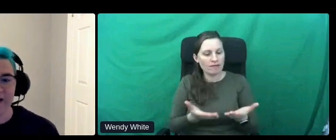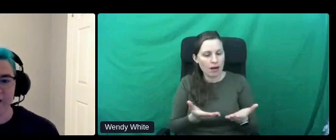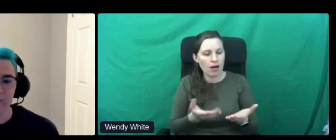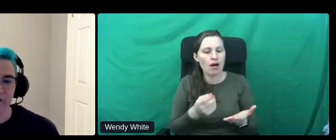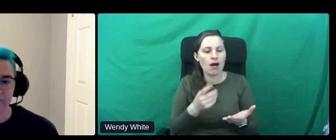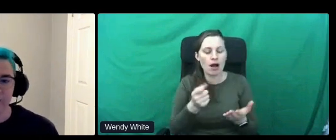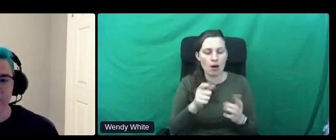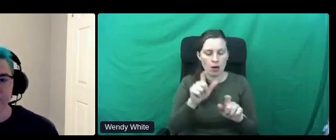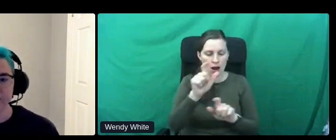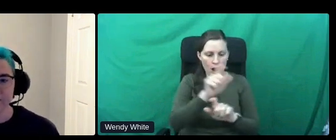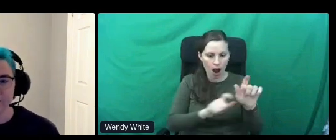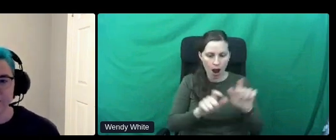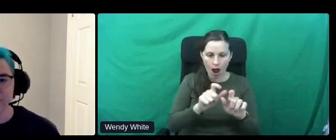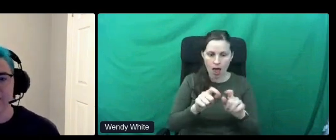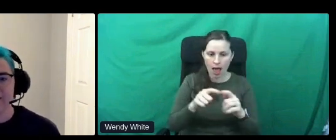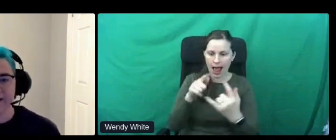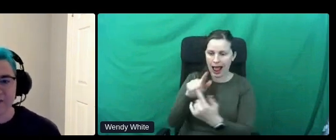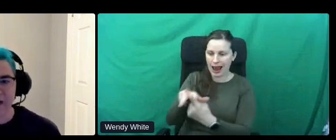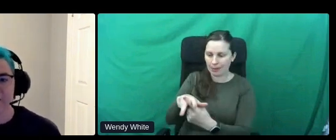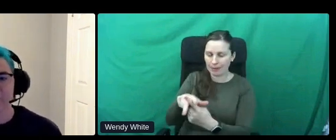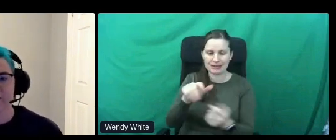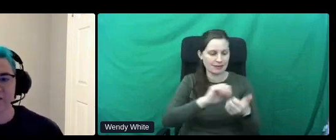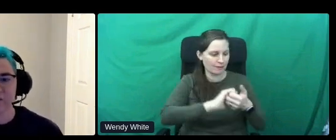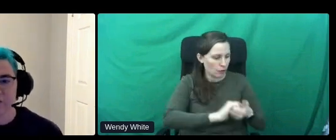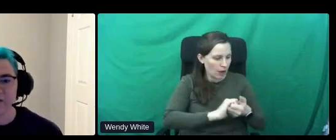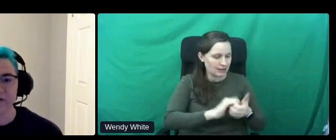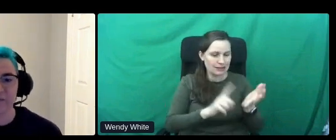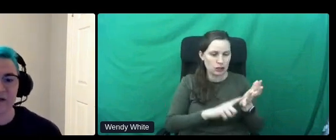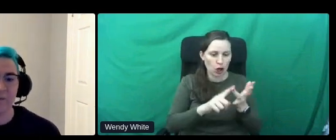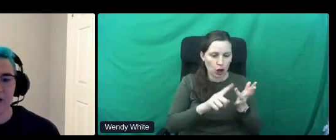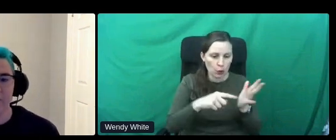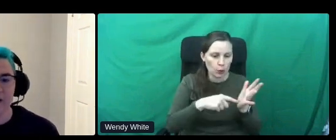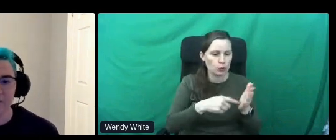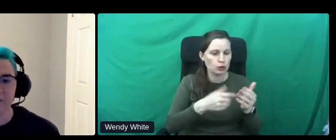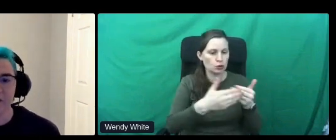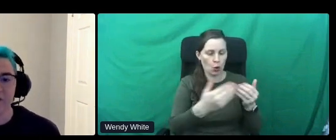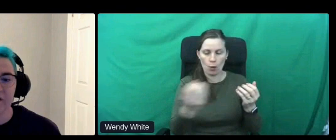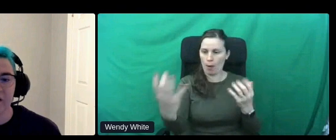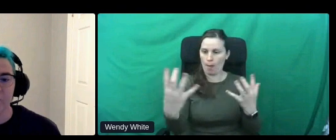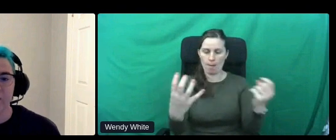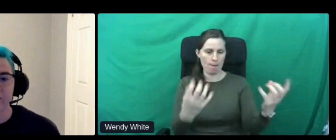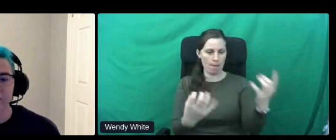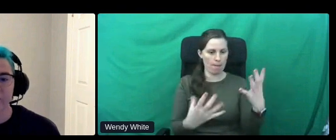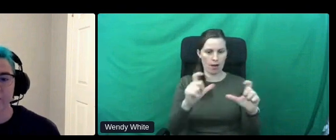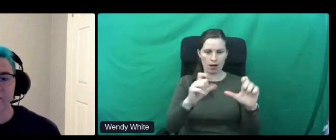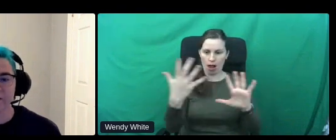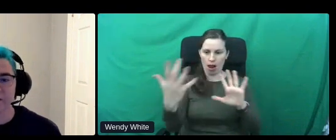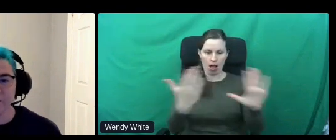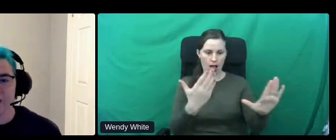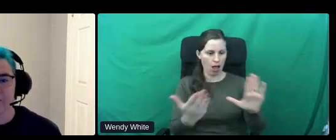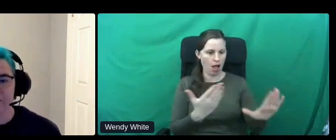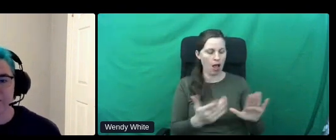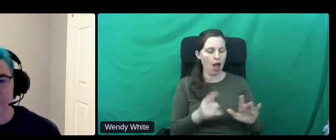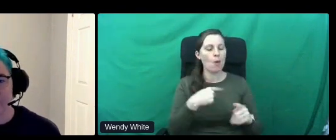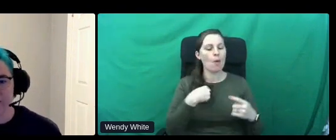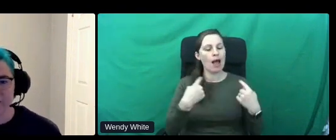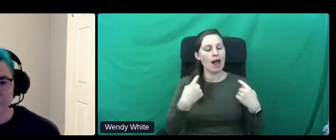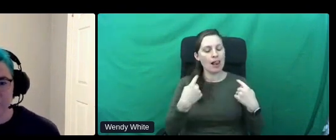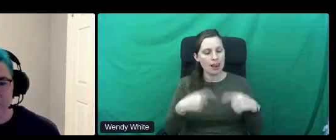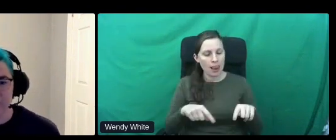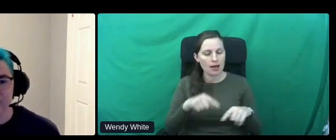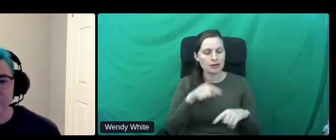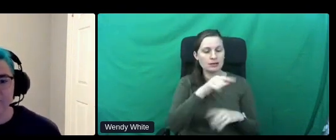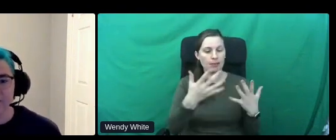like enemies, friends, loot, interactables like doors to make them pop out. We also let players turn the background to a